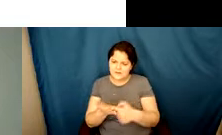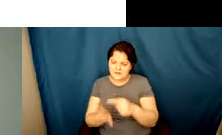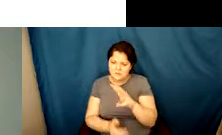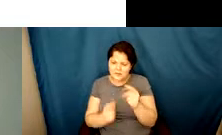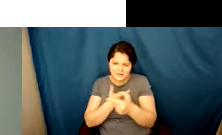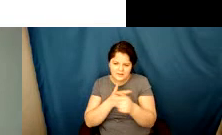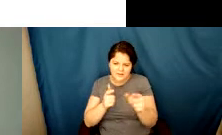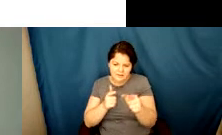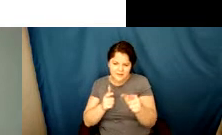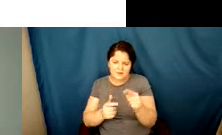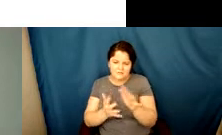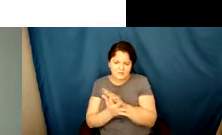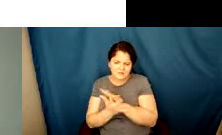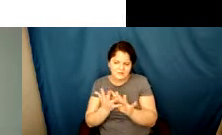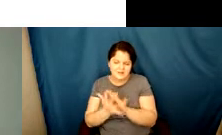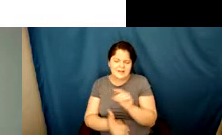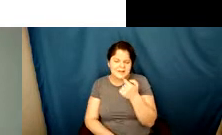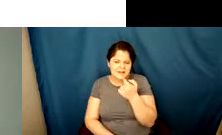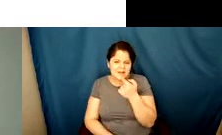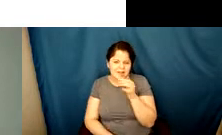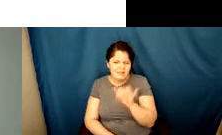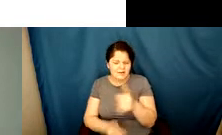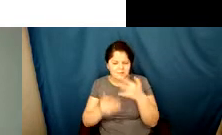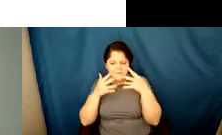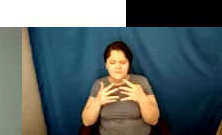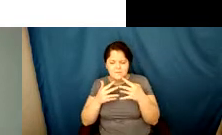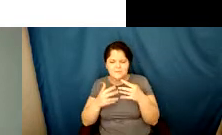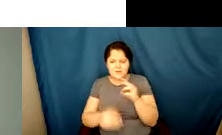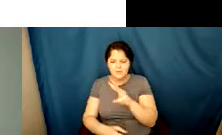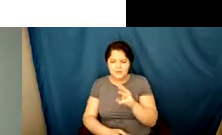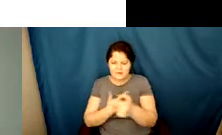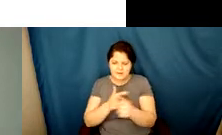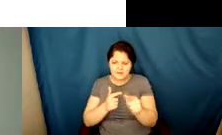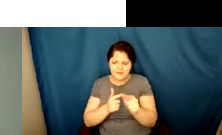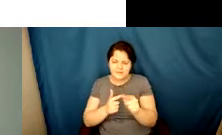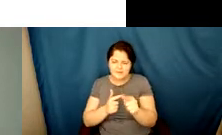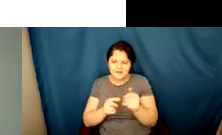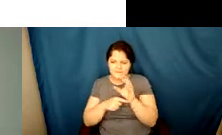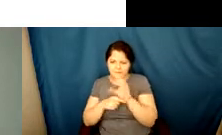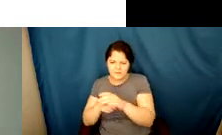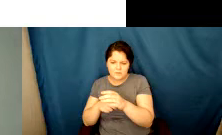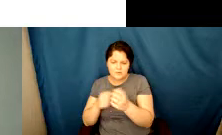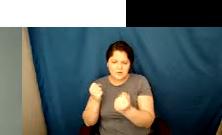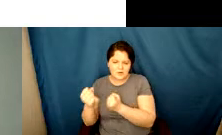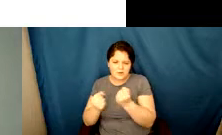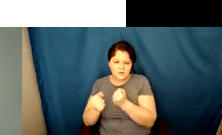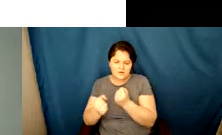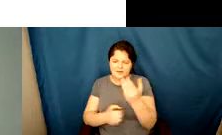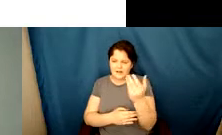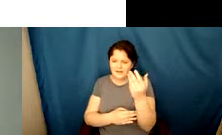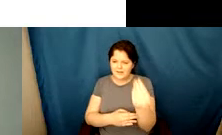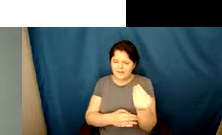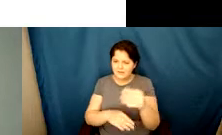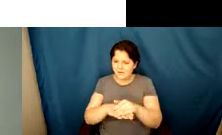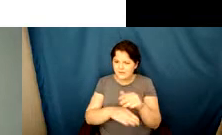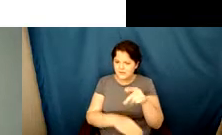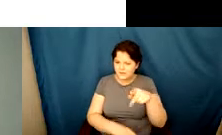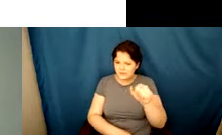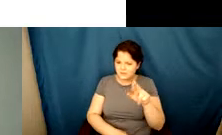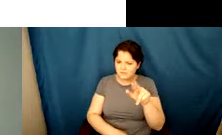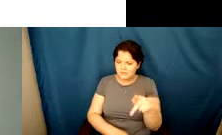said, that is correct. Unfortunately, West Liberty traffic forces vehicles leaving the site to exit onto Park, which prevents us from